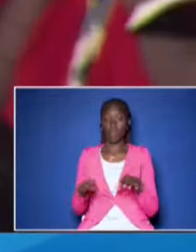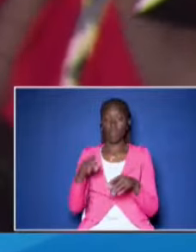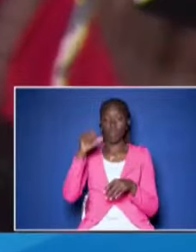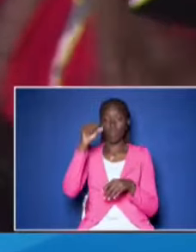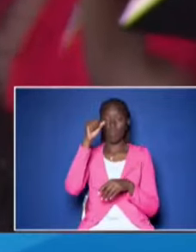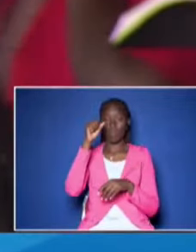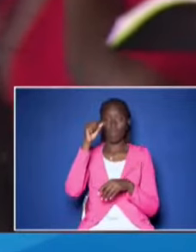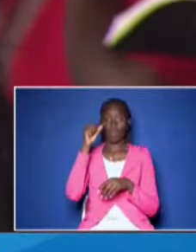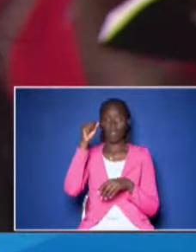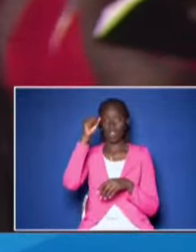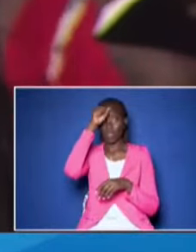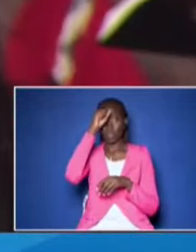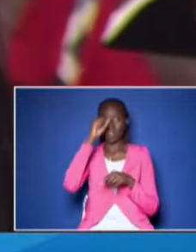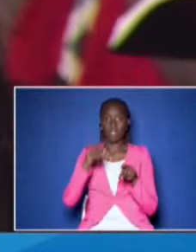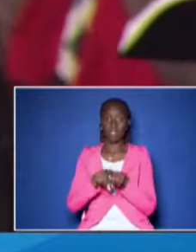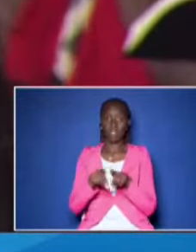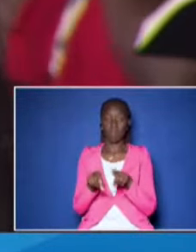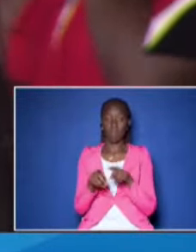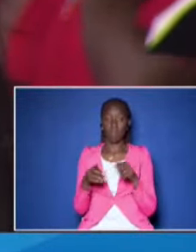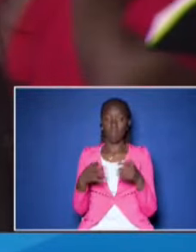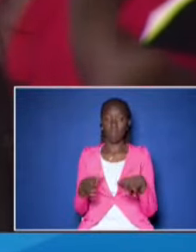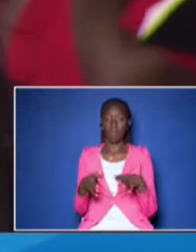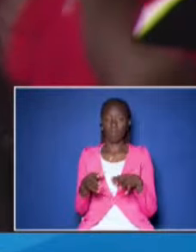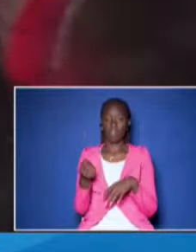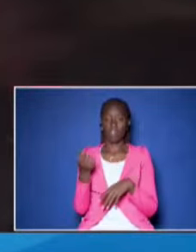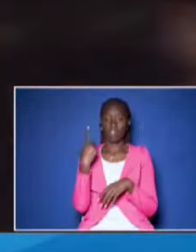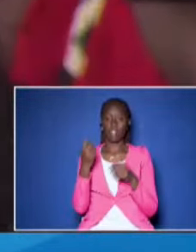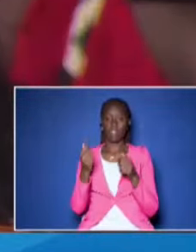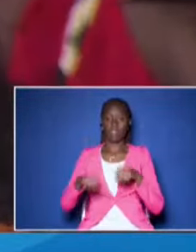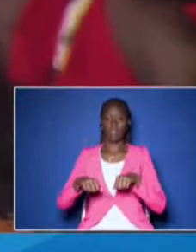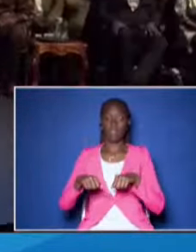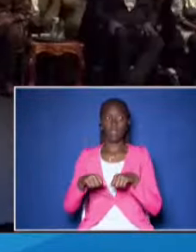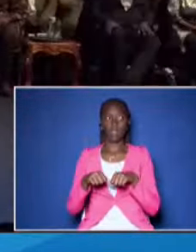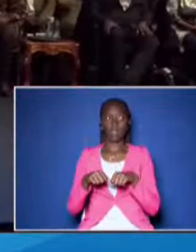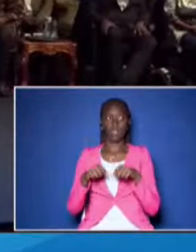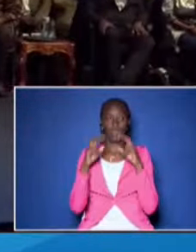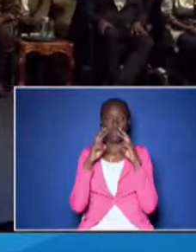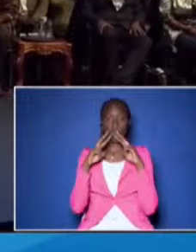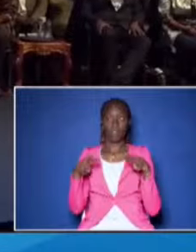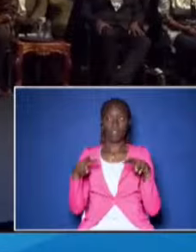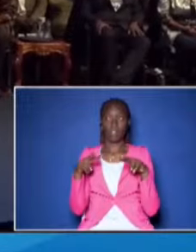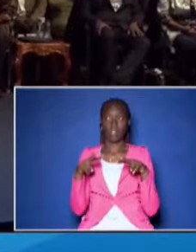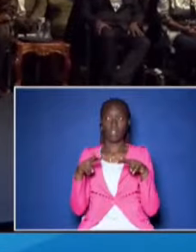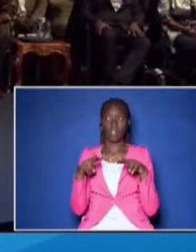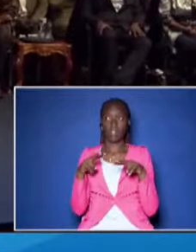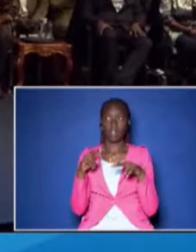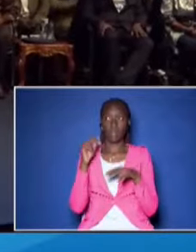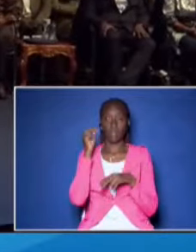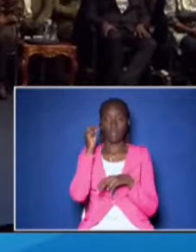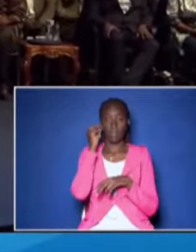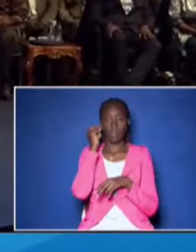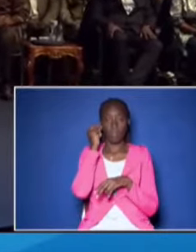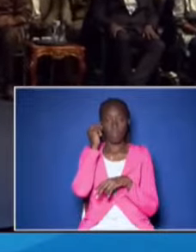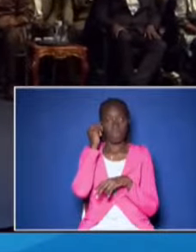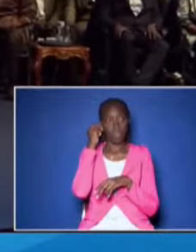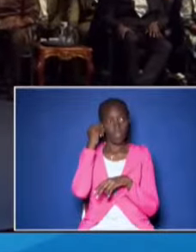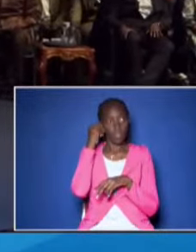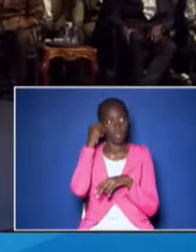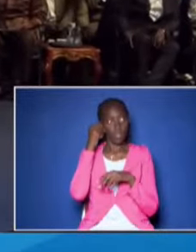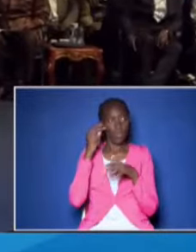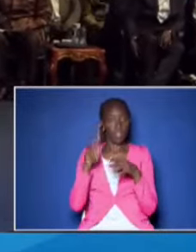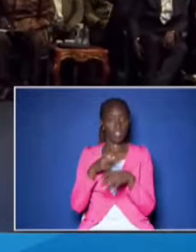simple and finally wow peace Psalm 85